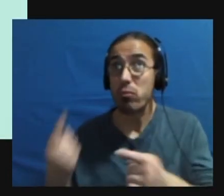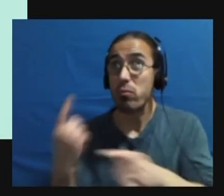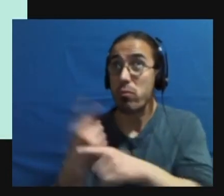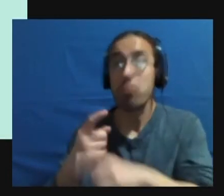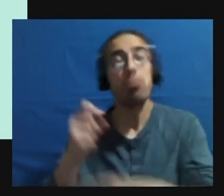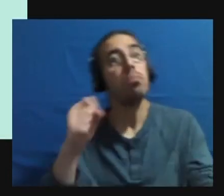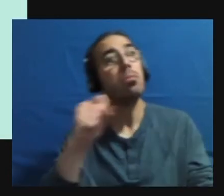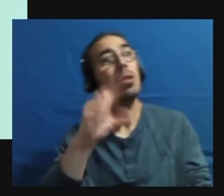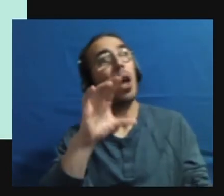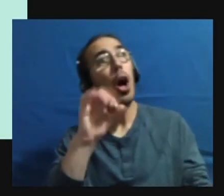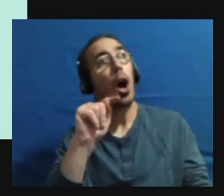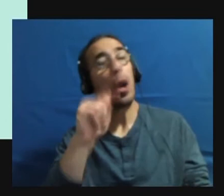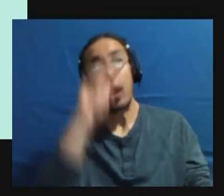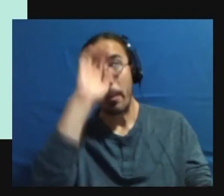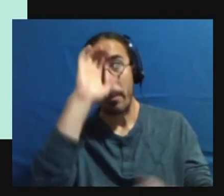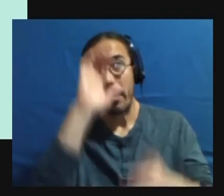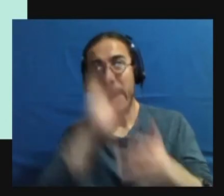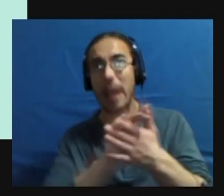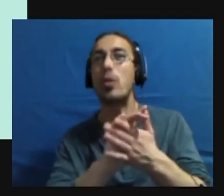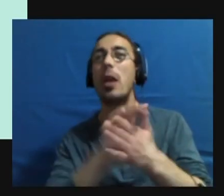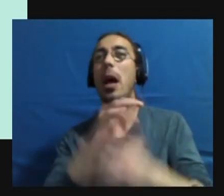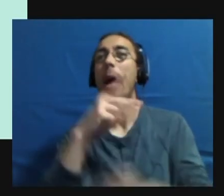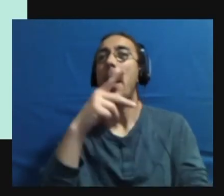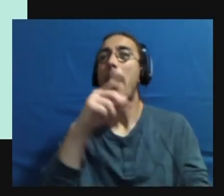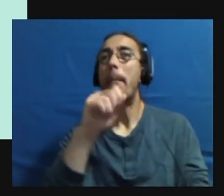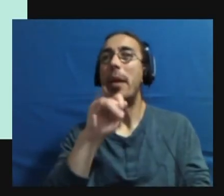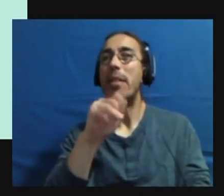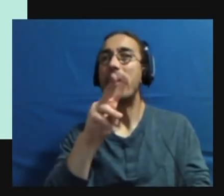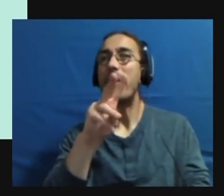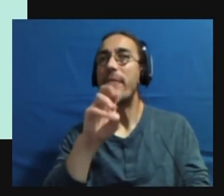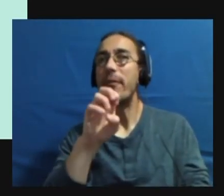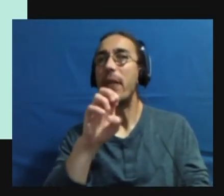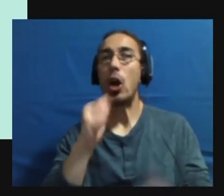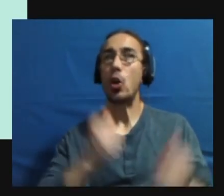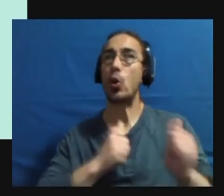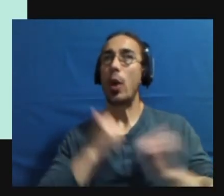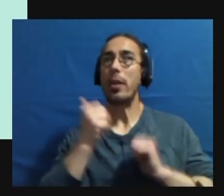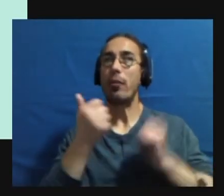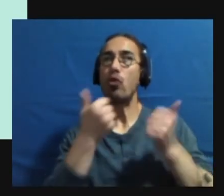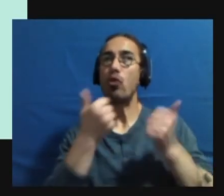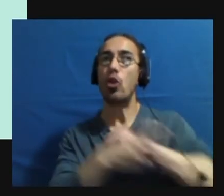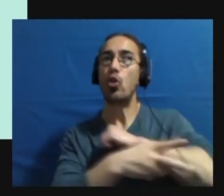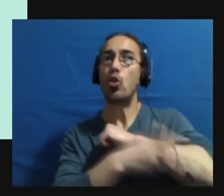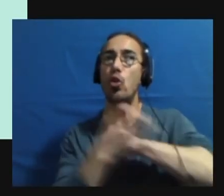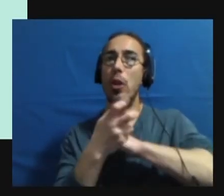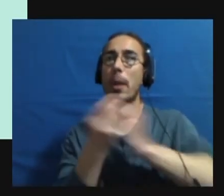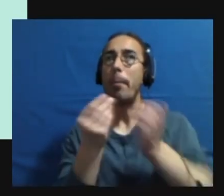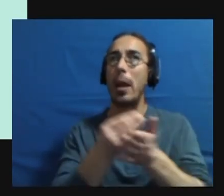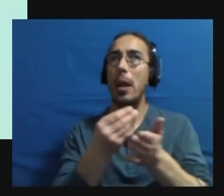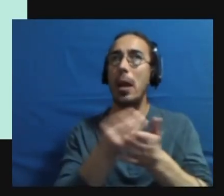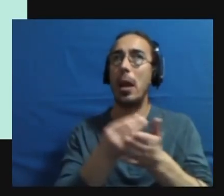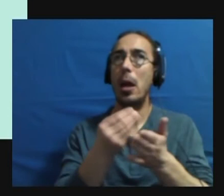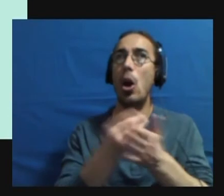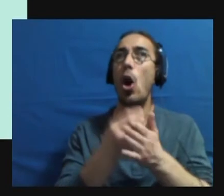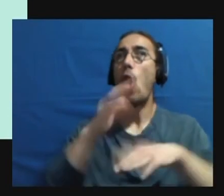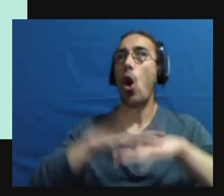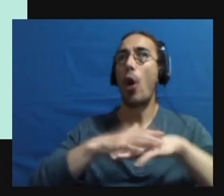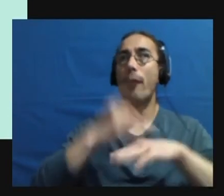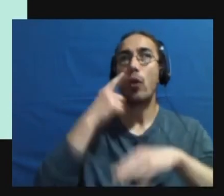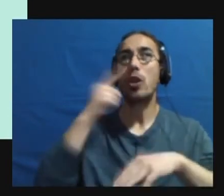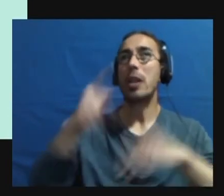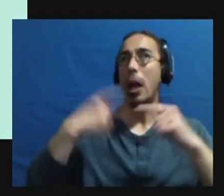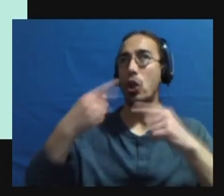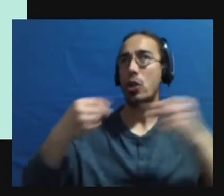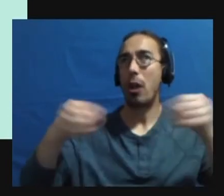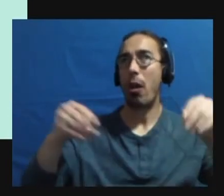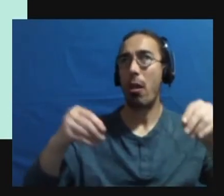Scott believed Mark was passive-aggressively accusing him of trying to steal Mark's commission, just a few dollars on a tire sale. Mark was simply trying